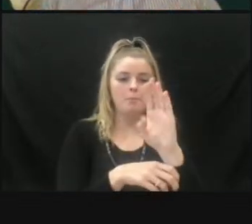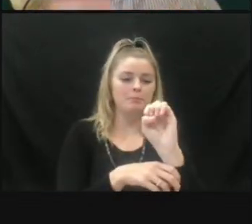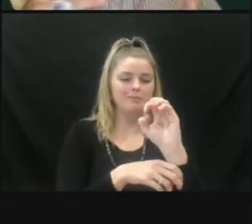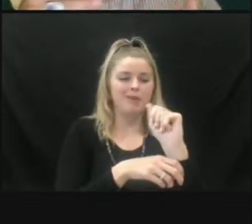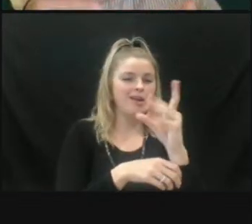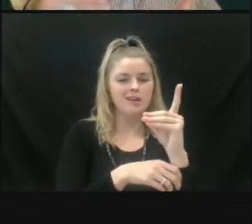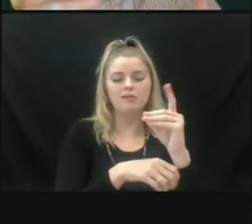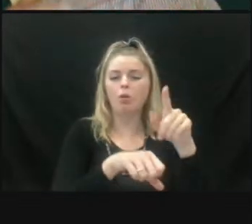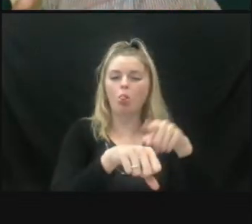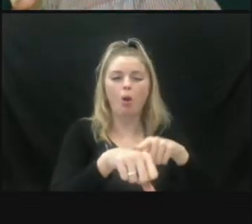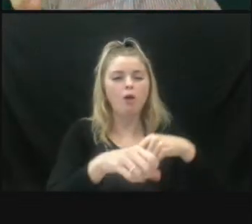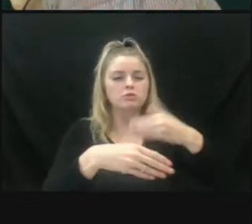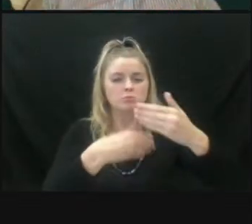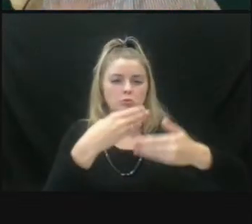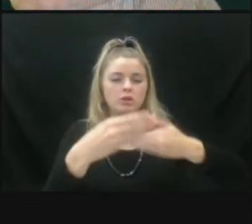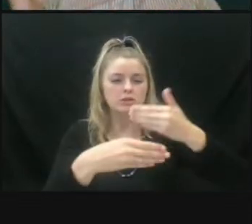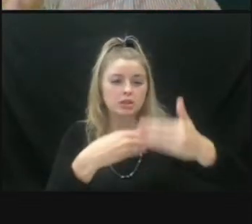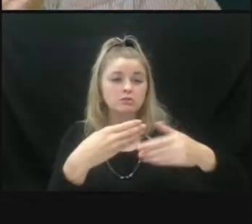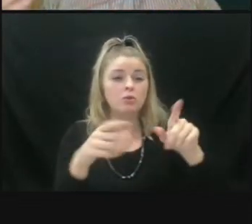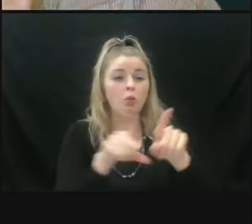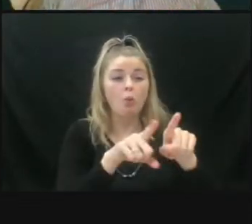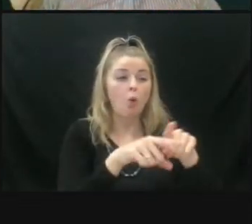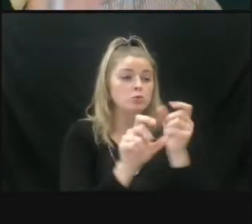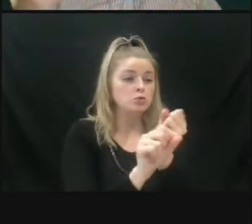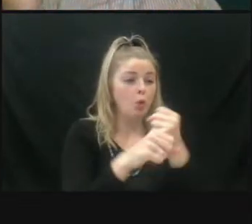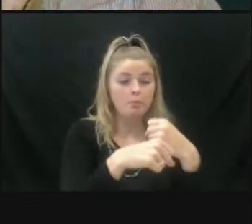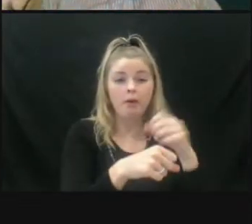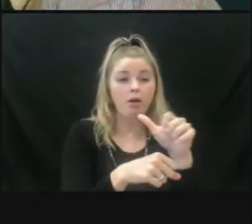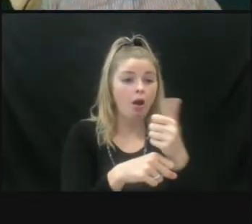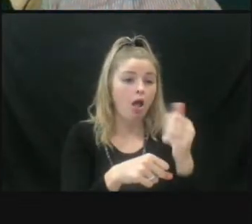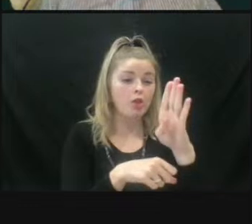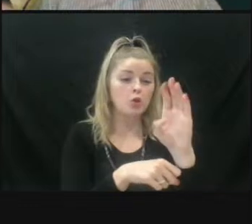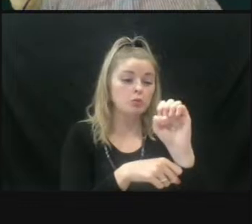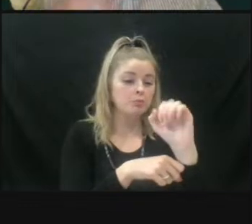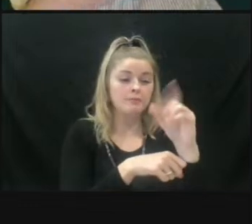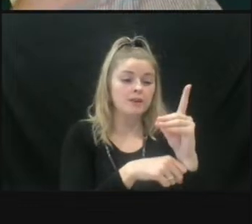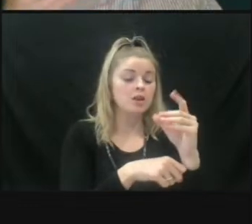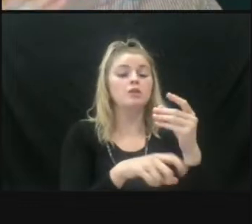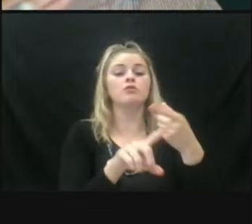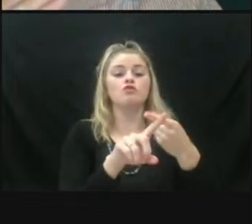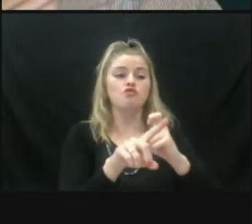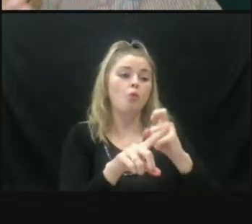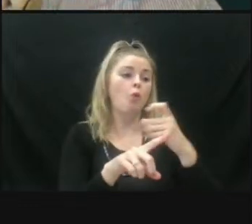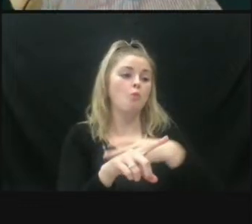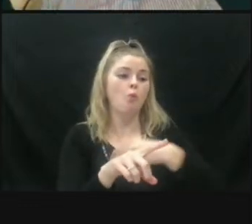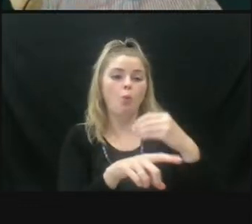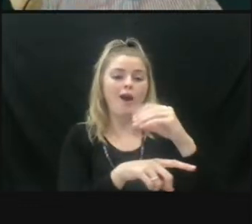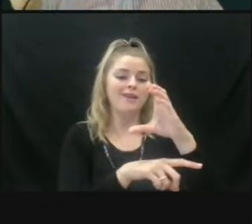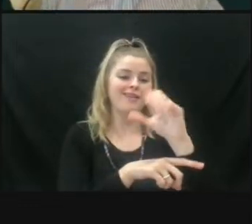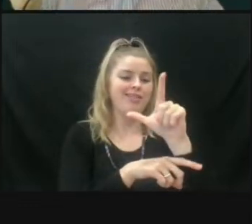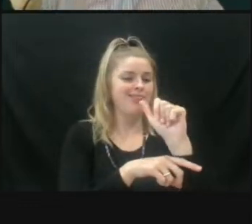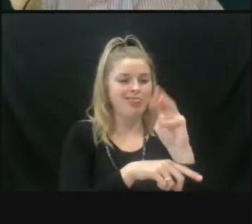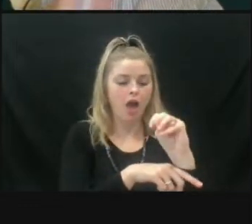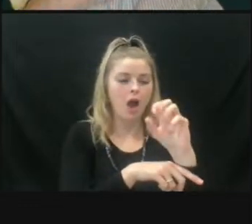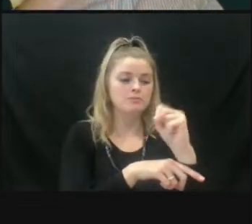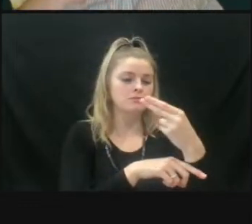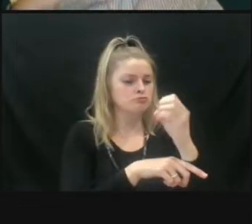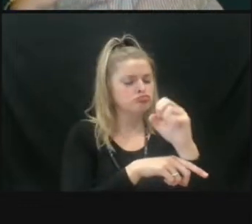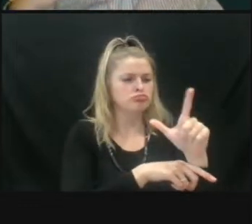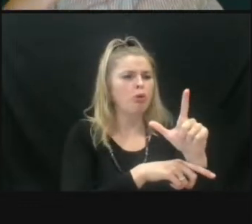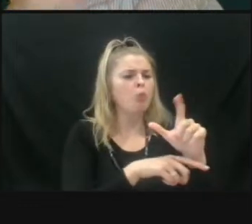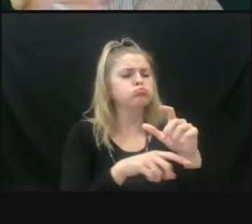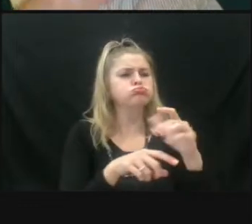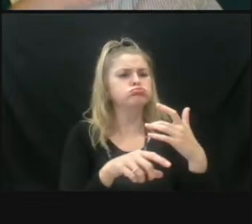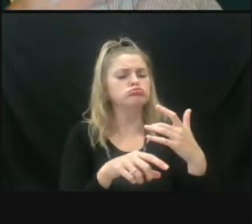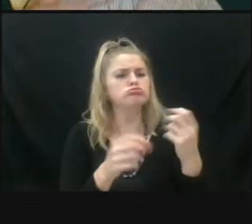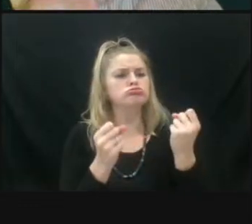process. We also made Roanoke, which is a round bead made from white clamshell, which was very common on the Eastern Shore. Wampum has a lot